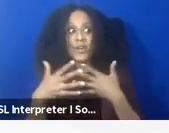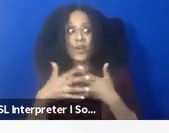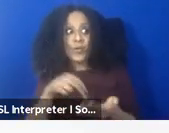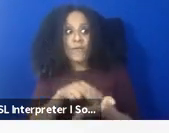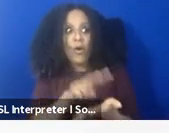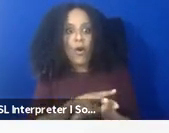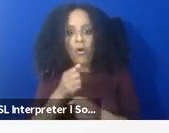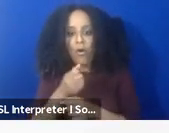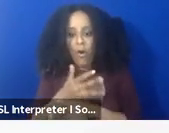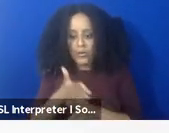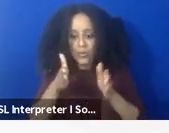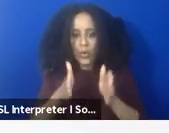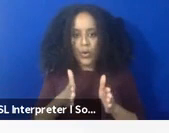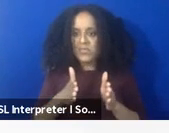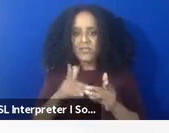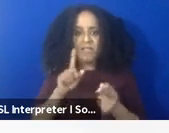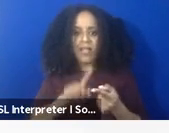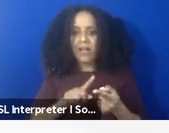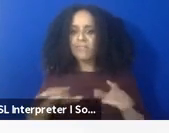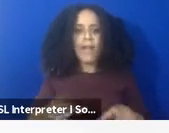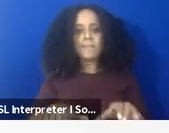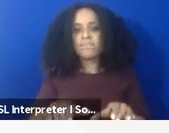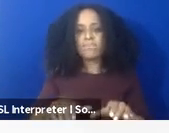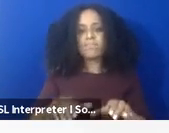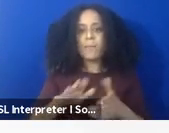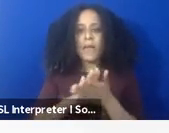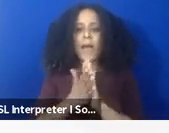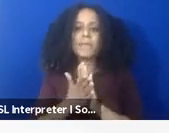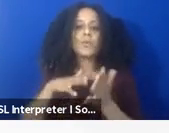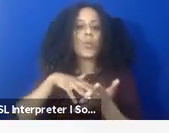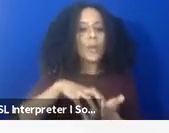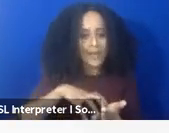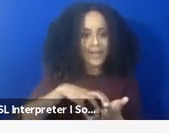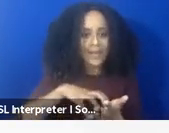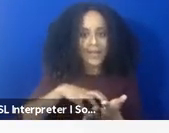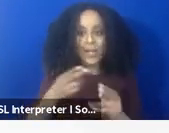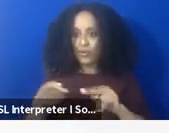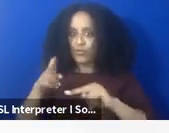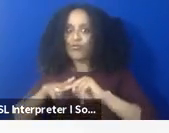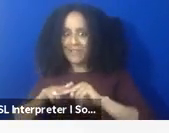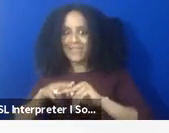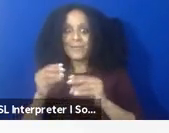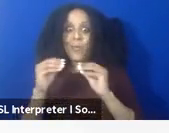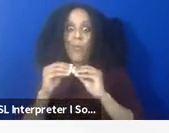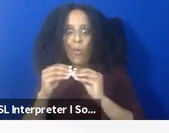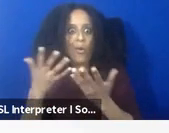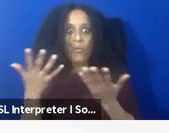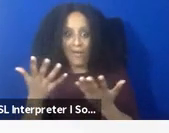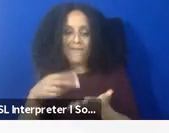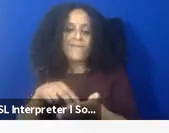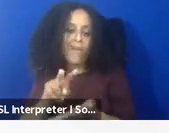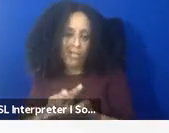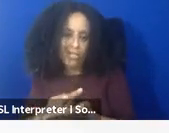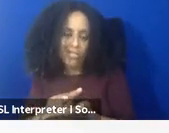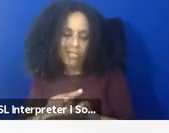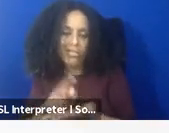person to become less active. When that happens, they can become weaker. And when that happens, that can increase the risk of falling. So there's a lot of things that